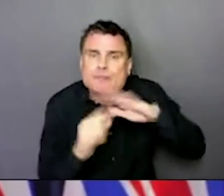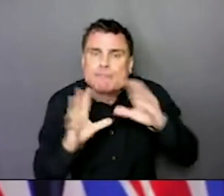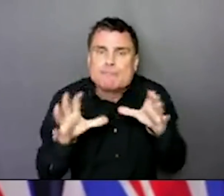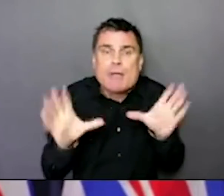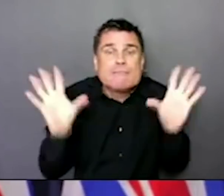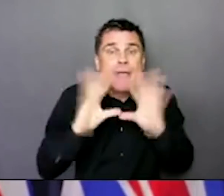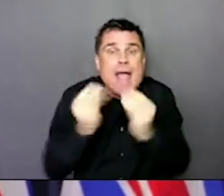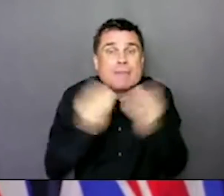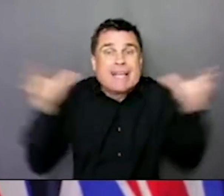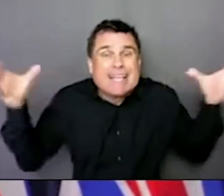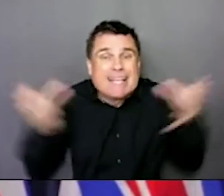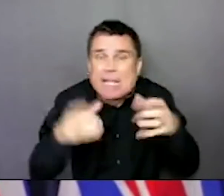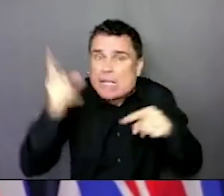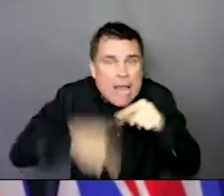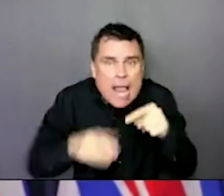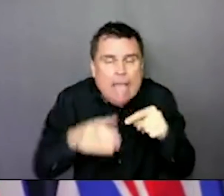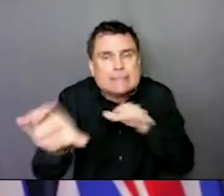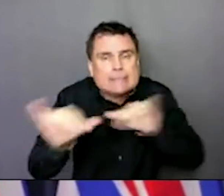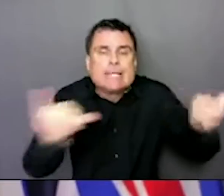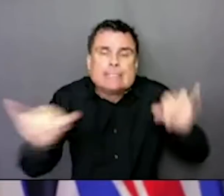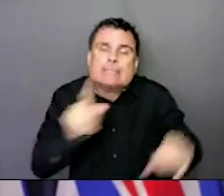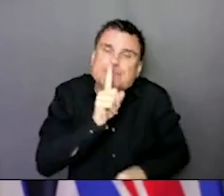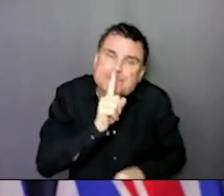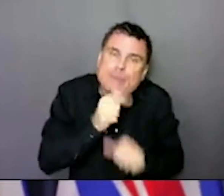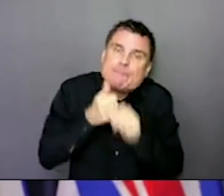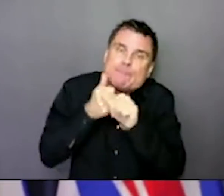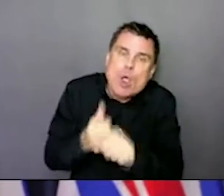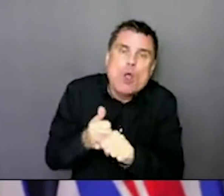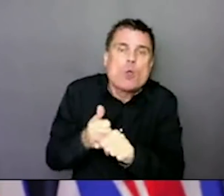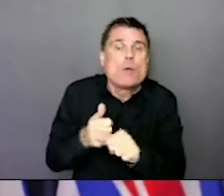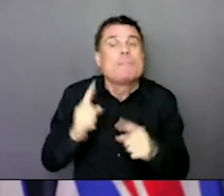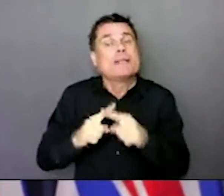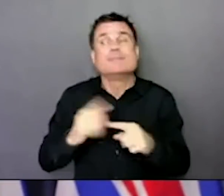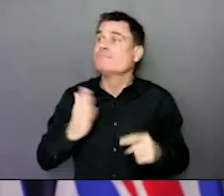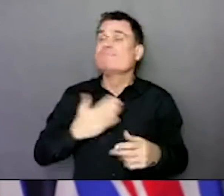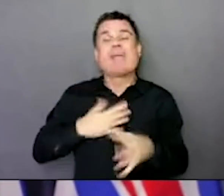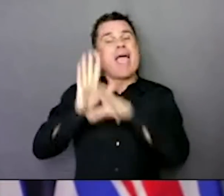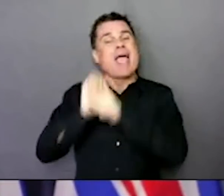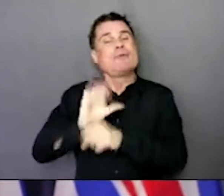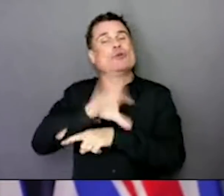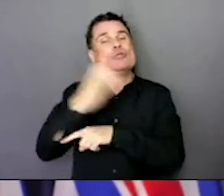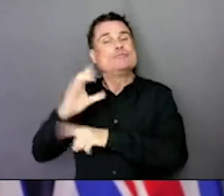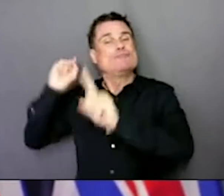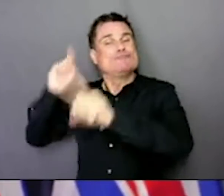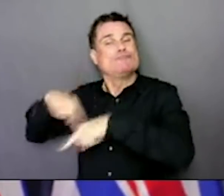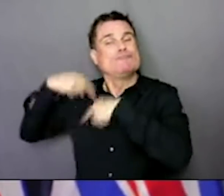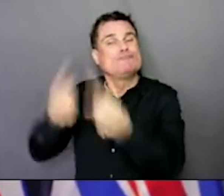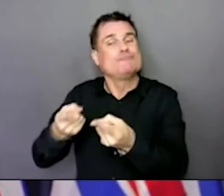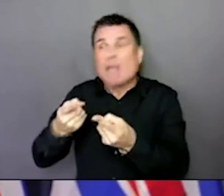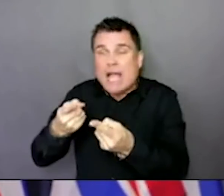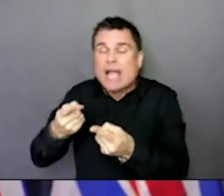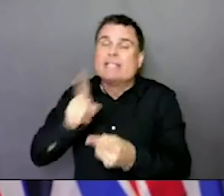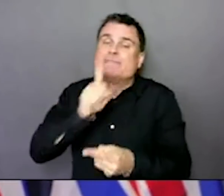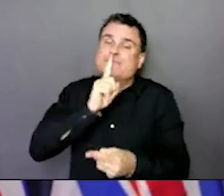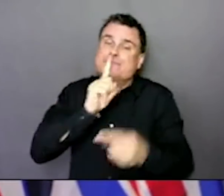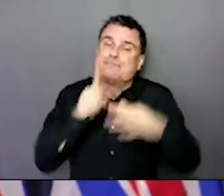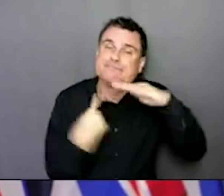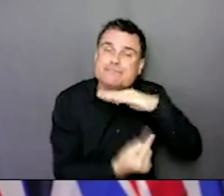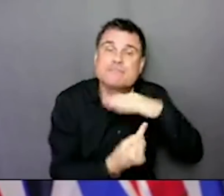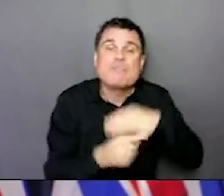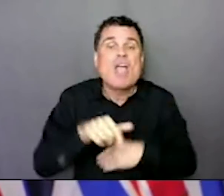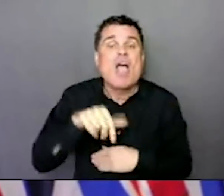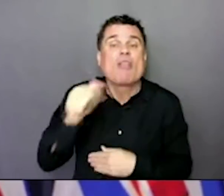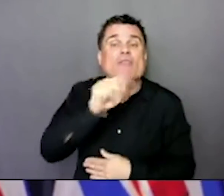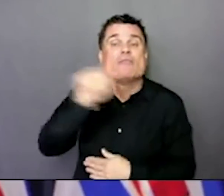tend to what would have been traditions or pressing matters, the loss of life of a loved one in another part of the country. So